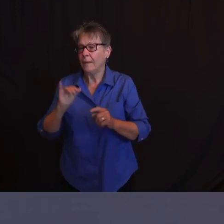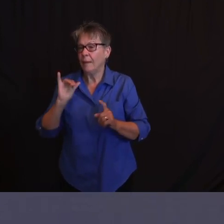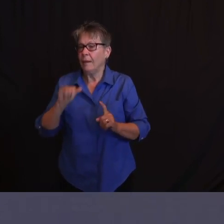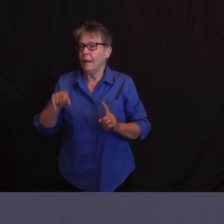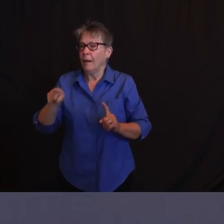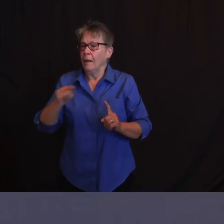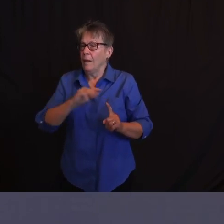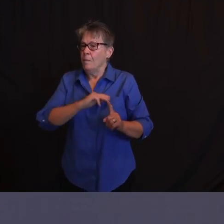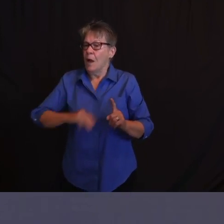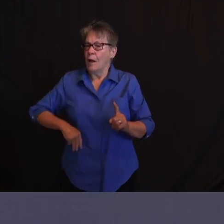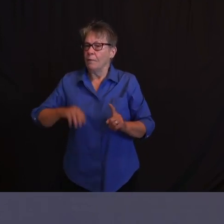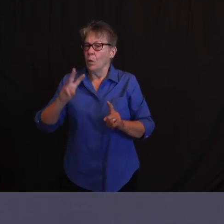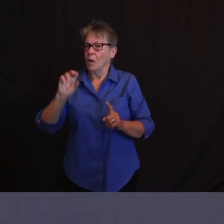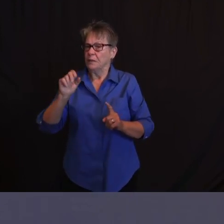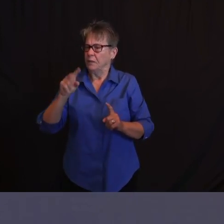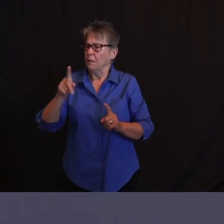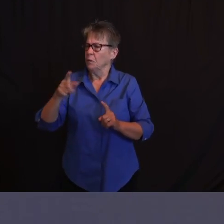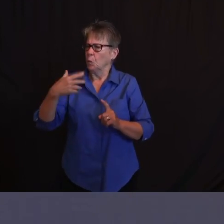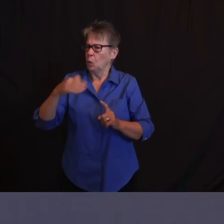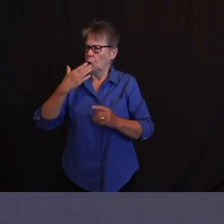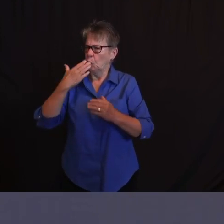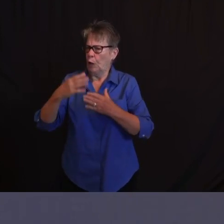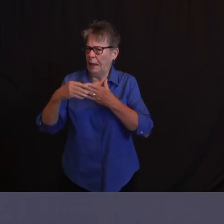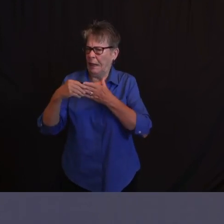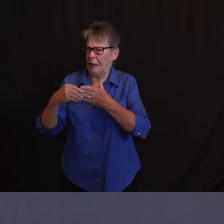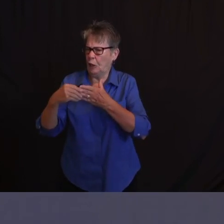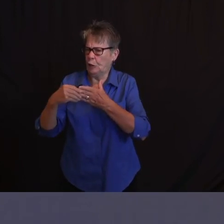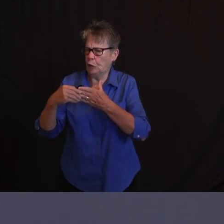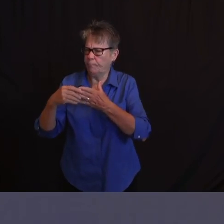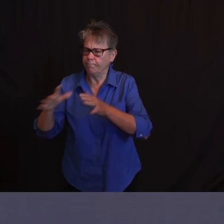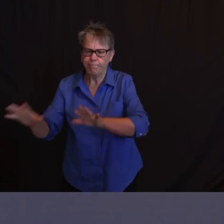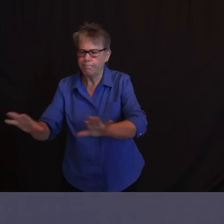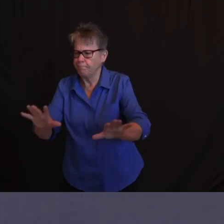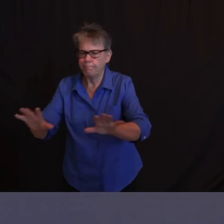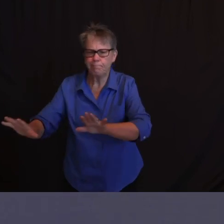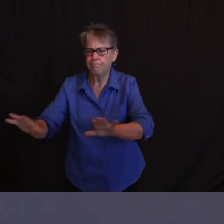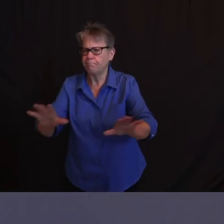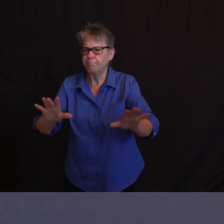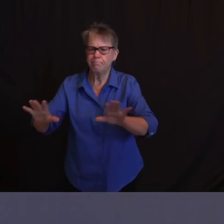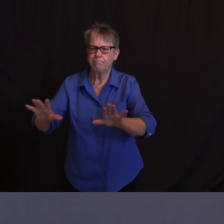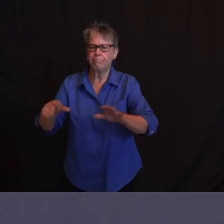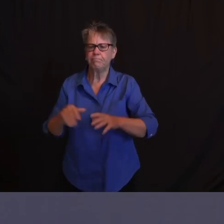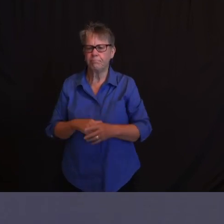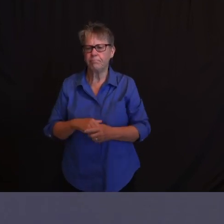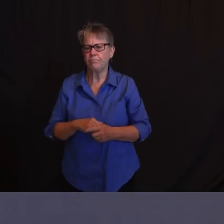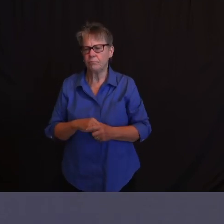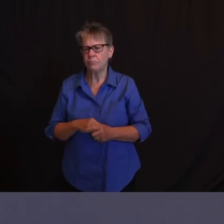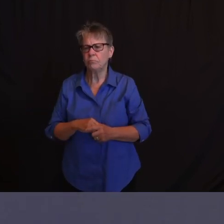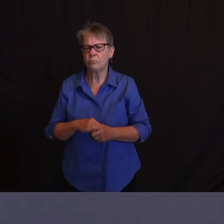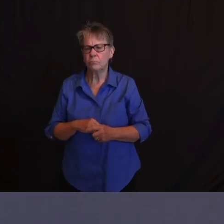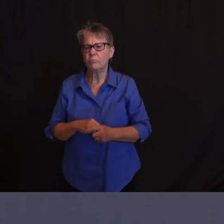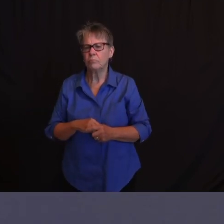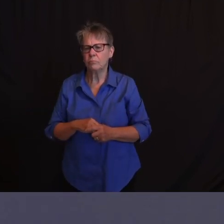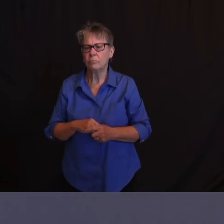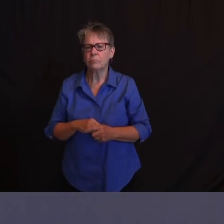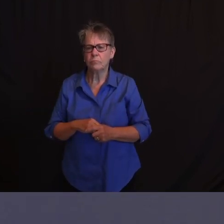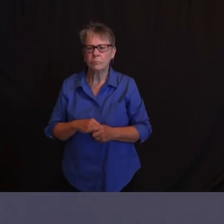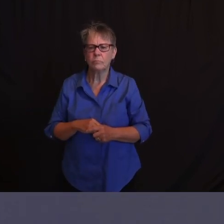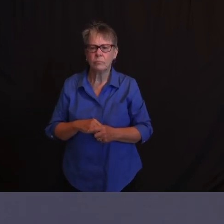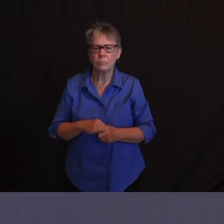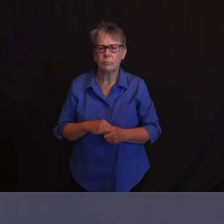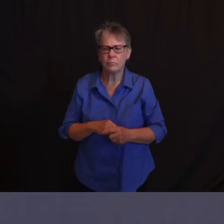Maybe preempting a question, I also reached out this morning to some officials in my county, Tom Arnone, who's a